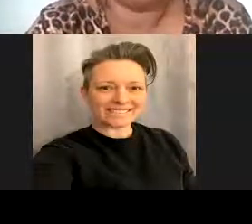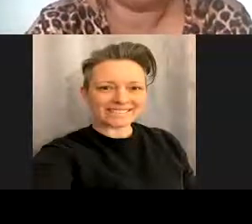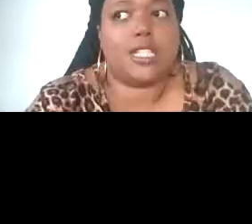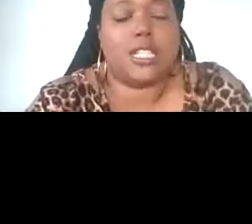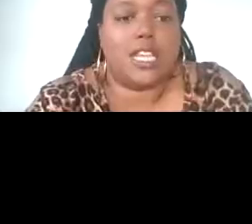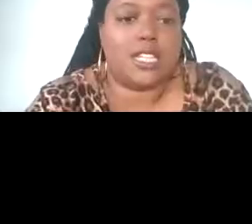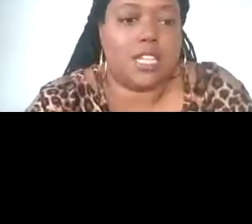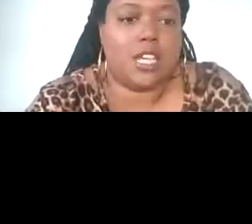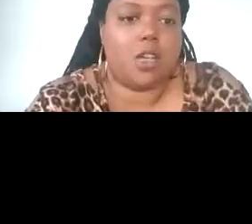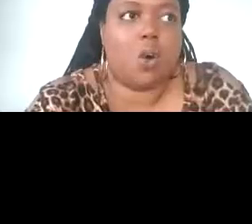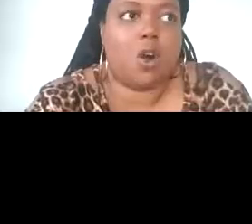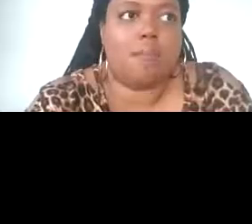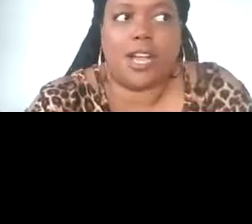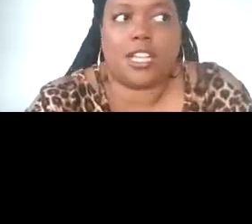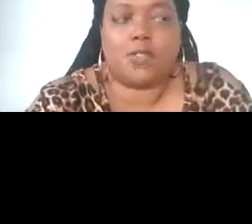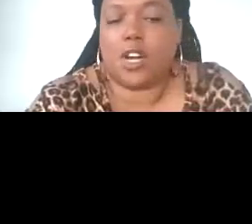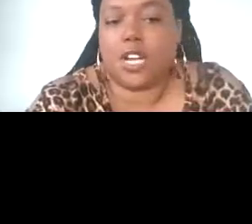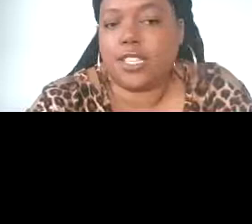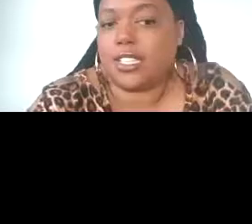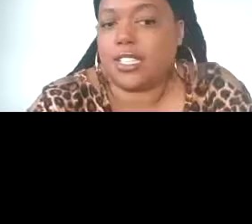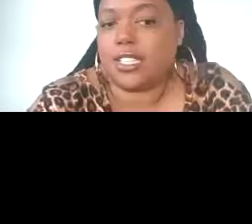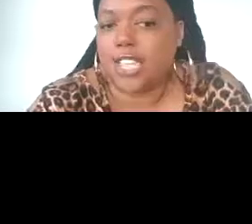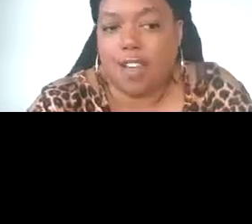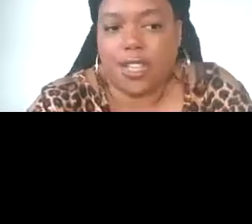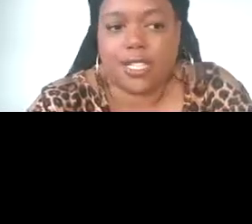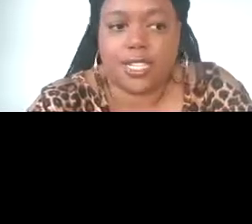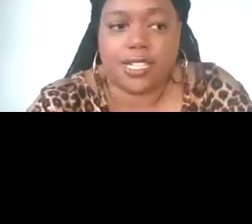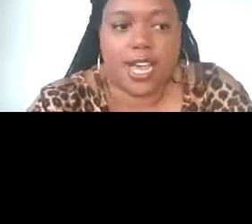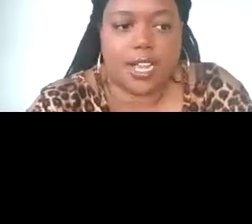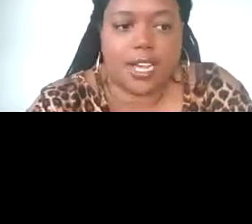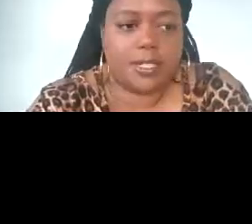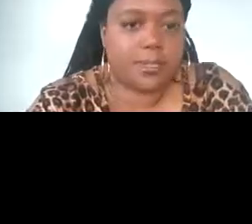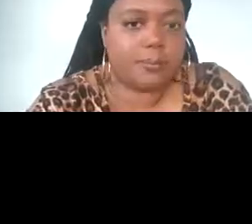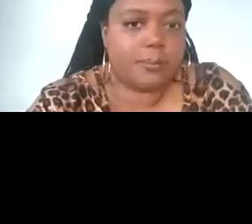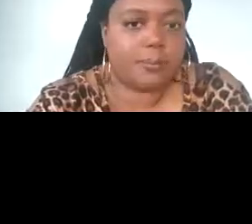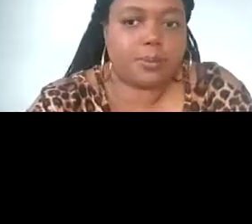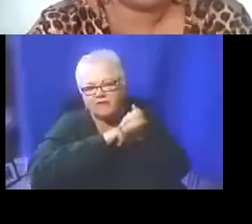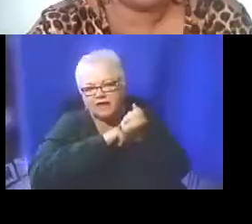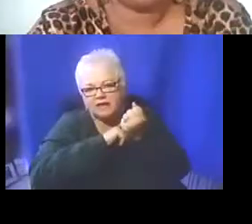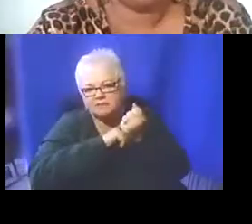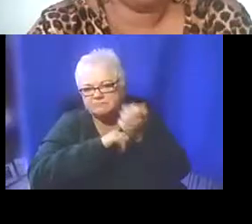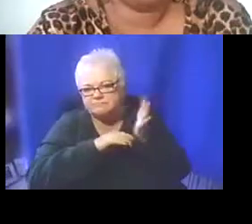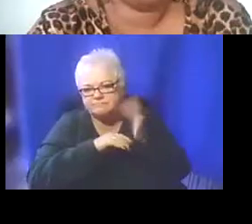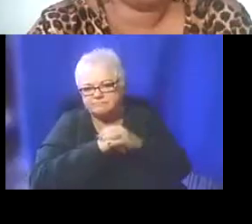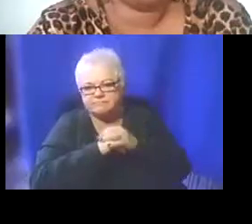not really what's easy or best for us as advocates and as allies.